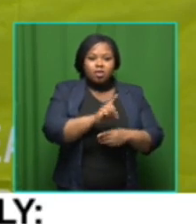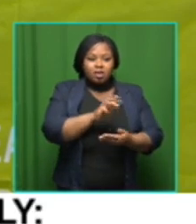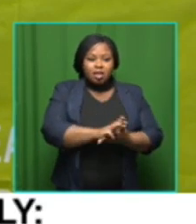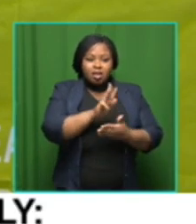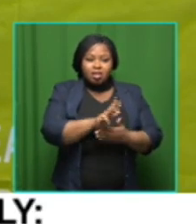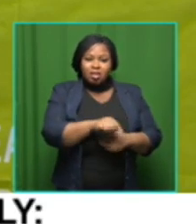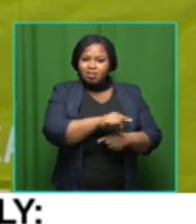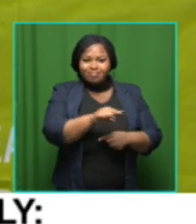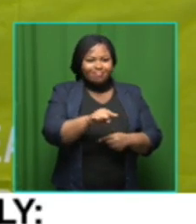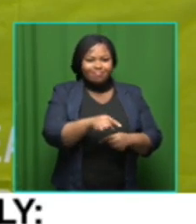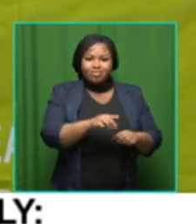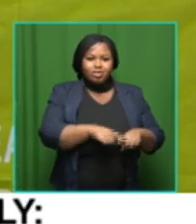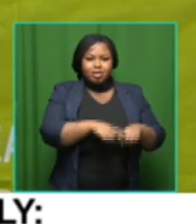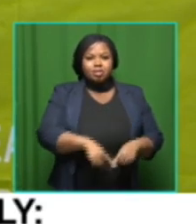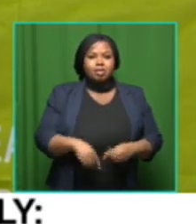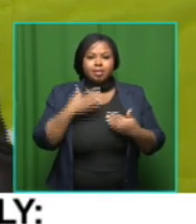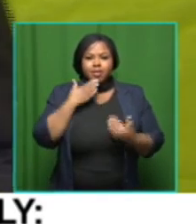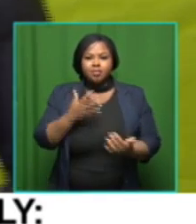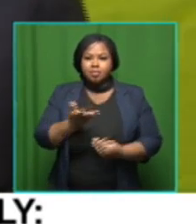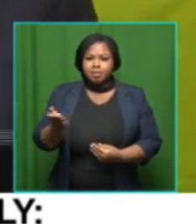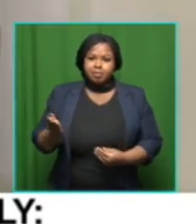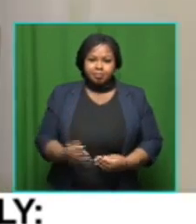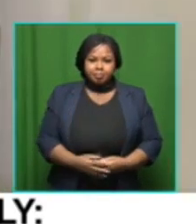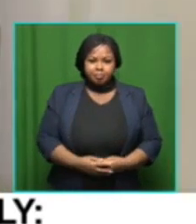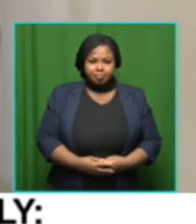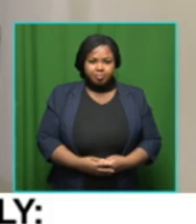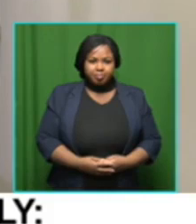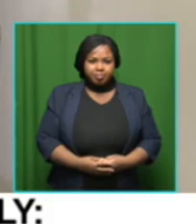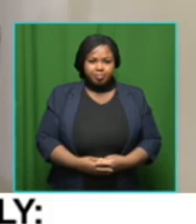as a nation can do. Thank you very much.